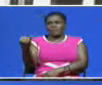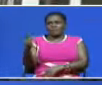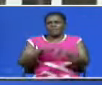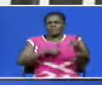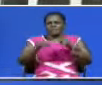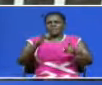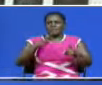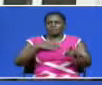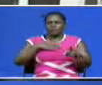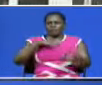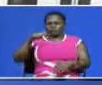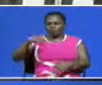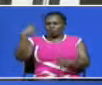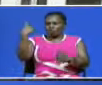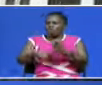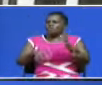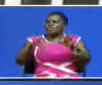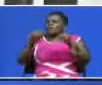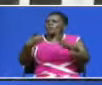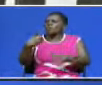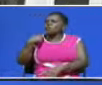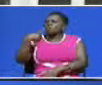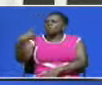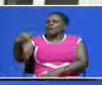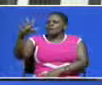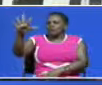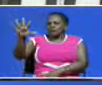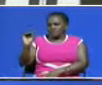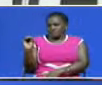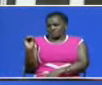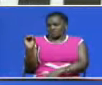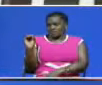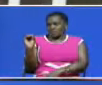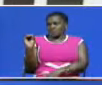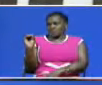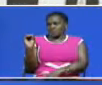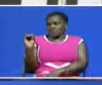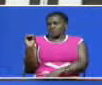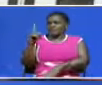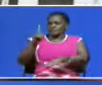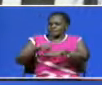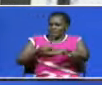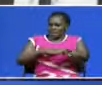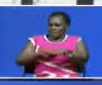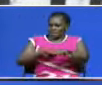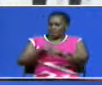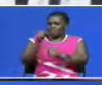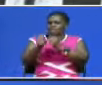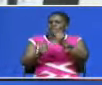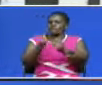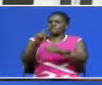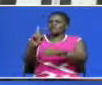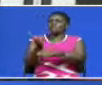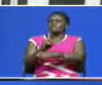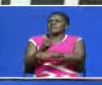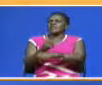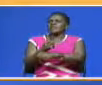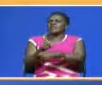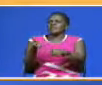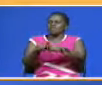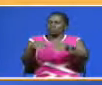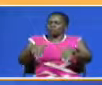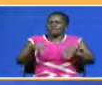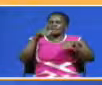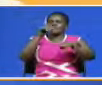journey on this day cost me a total of 150 Kenya shillings with a cumulative time of 55 minutes inclusive of waiting